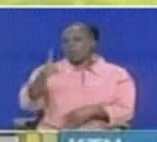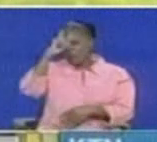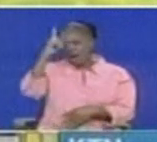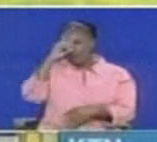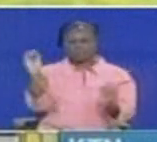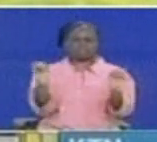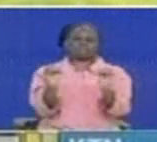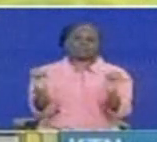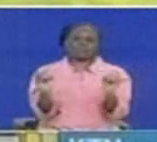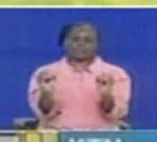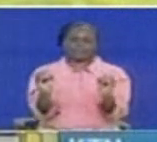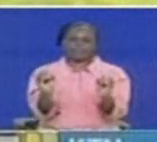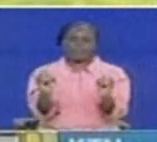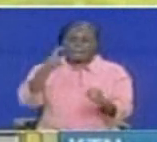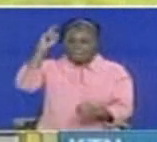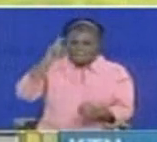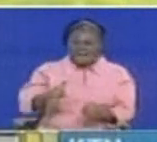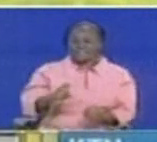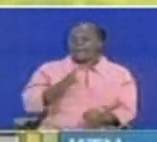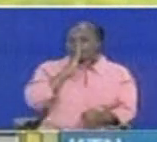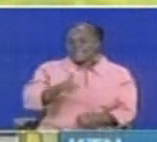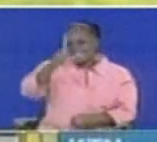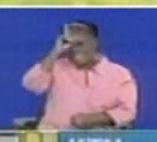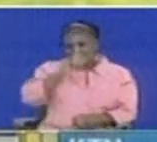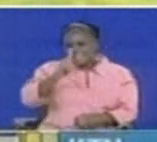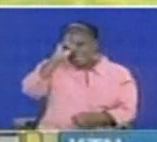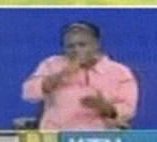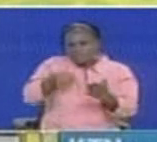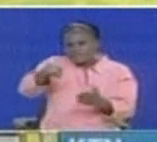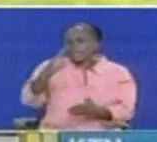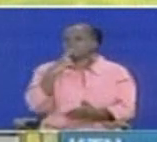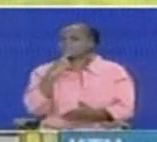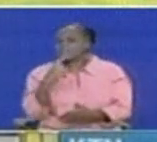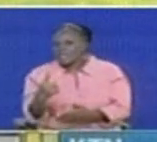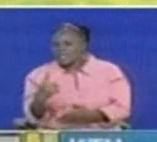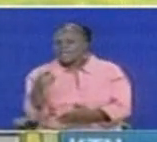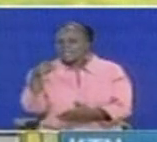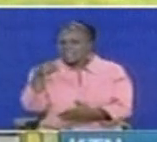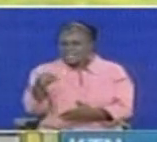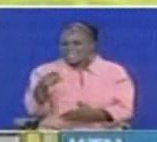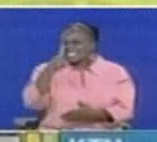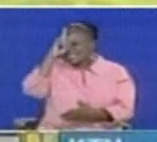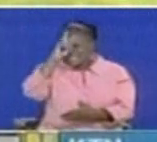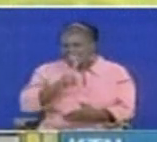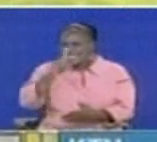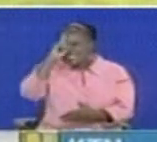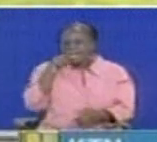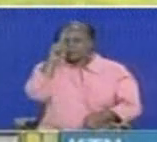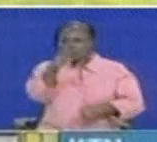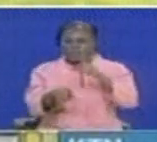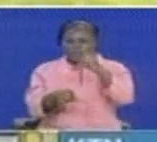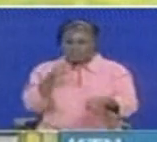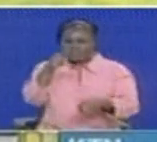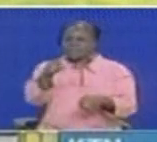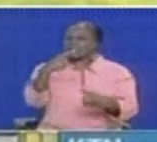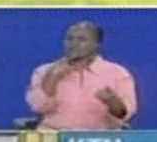talking. He must be very serious with what he is saying. That is a very grievous allegation, whereby